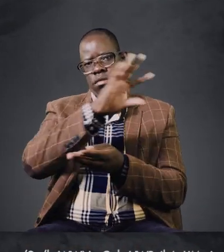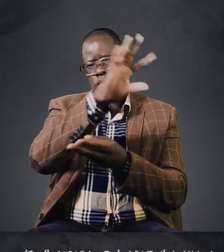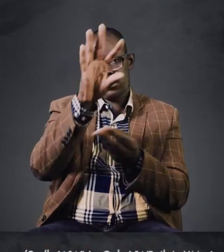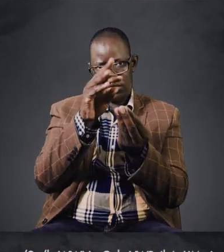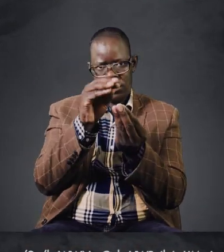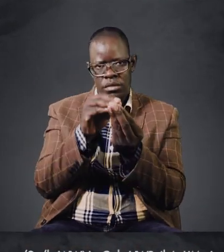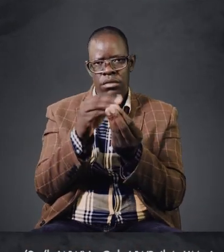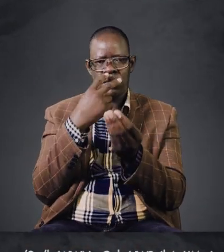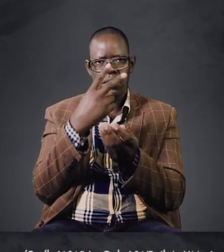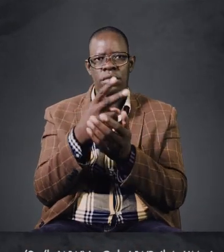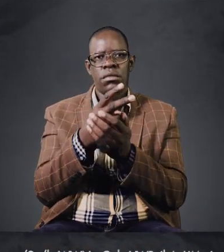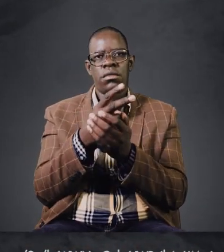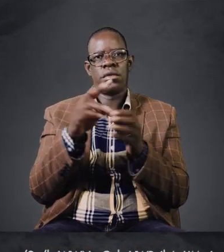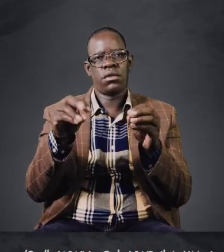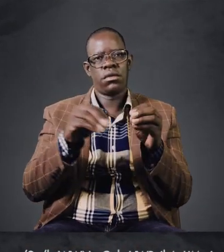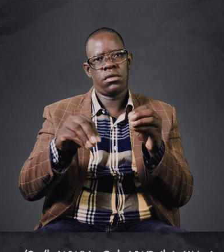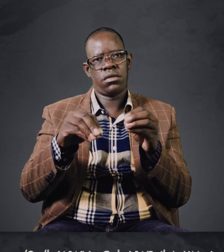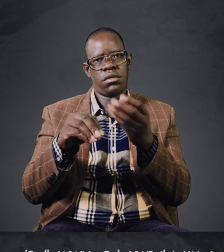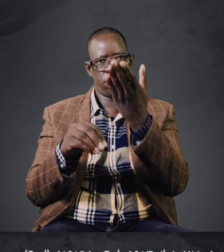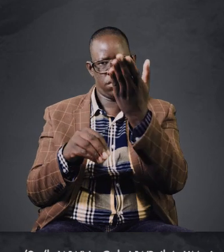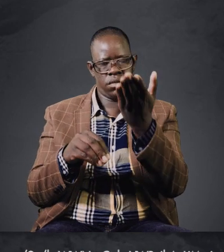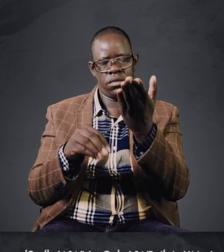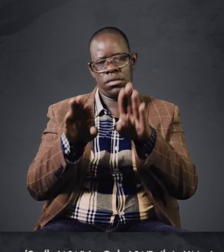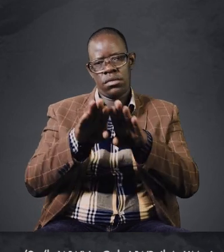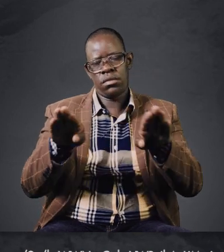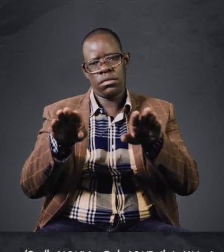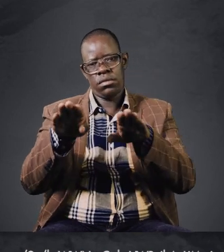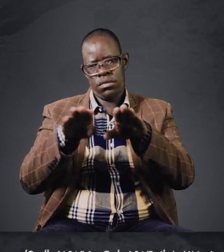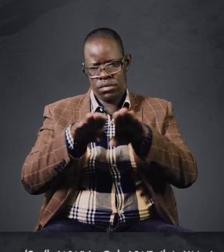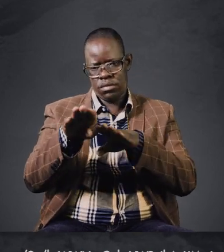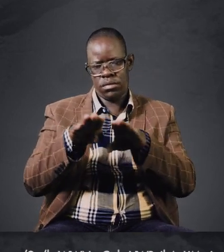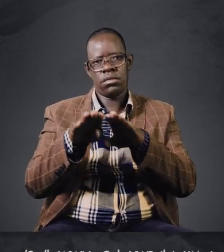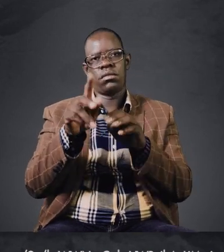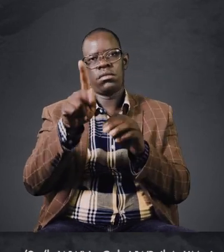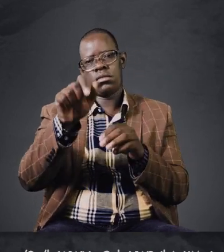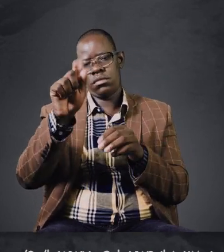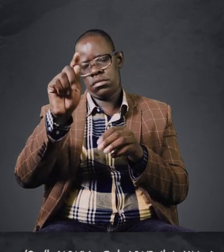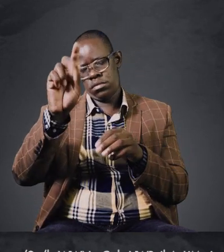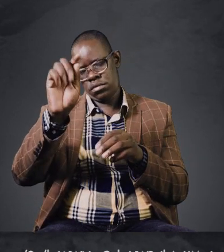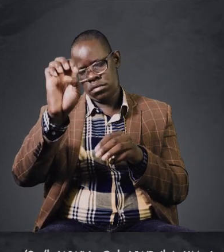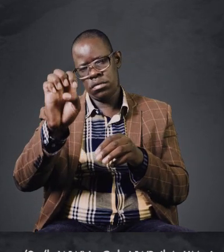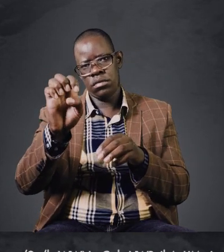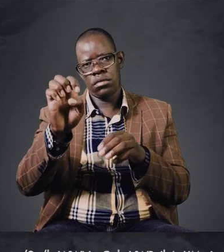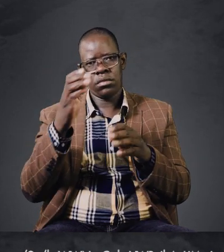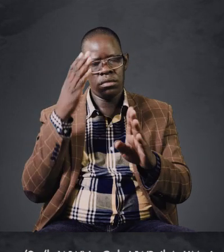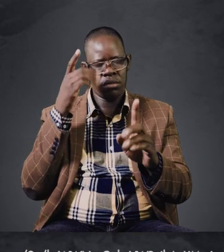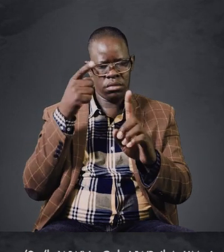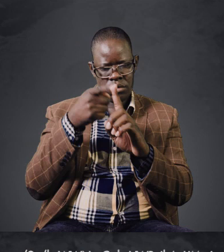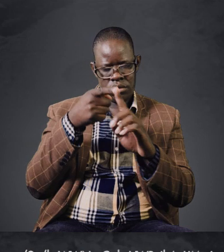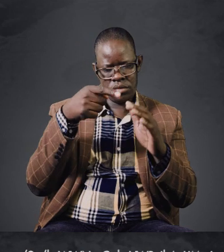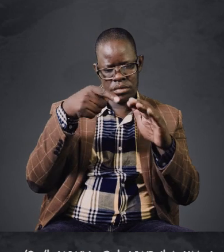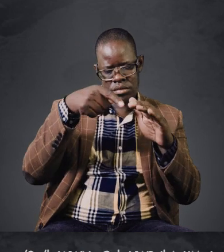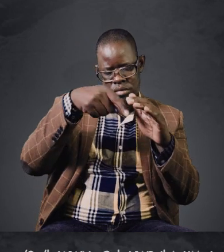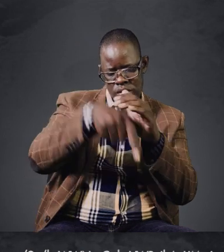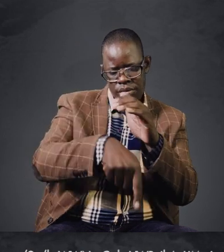summarize. Earthquakes occur along convergent and conservative plate boundaries. The focus is the exact spot